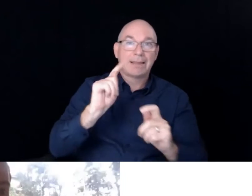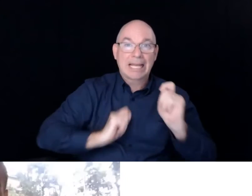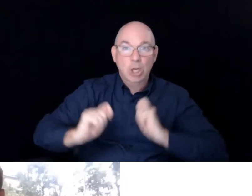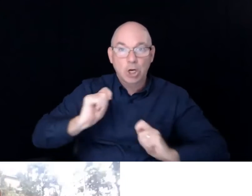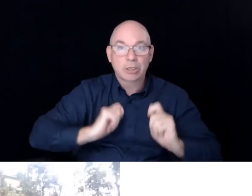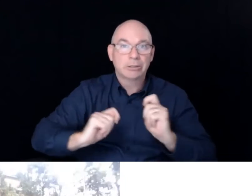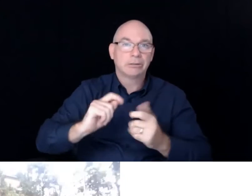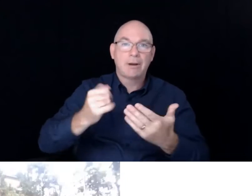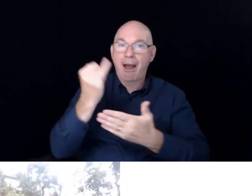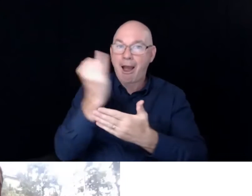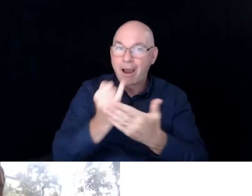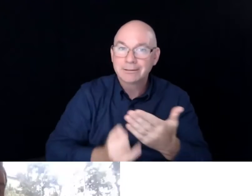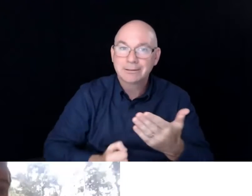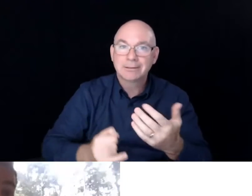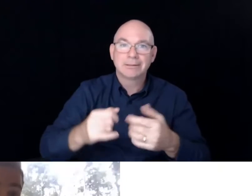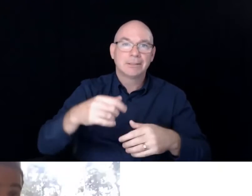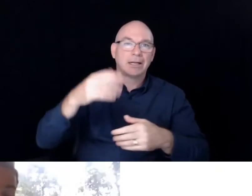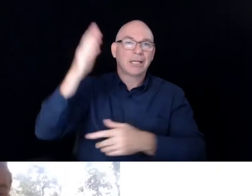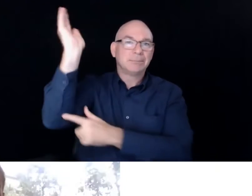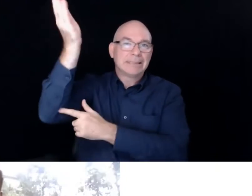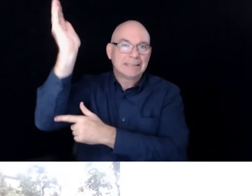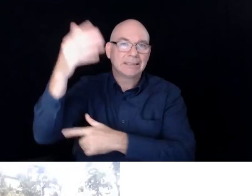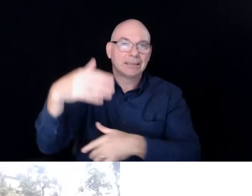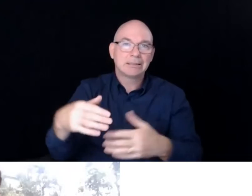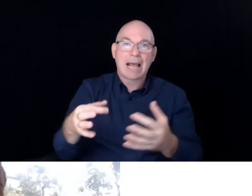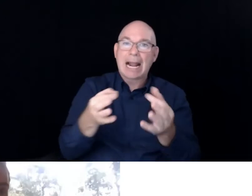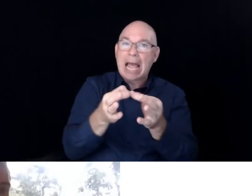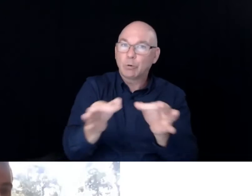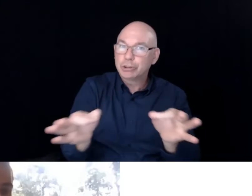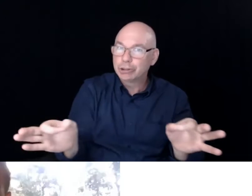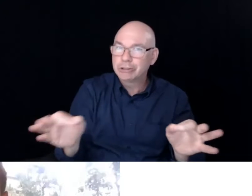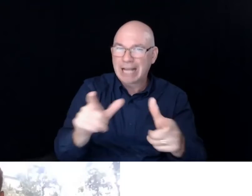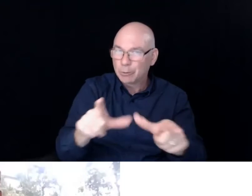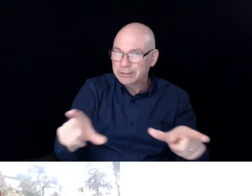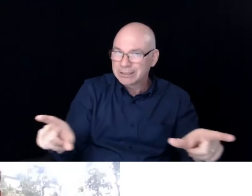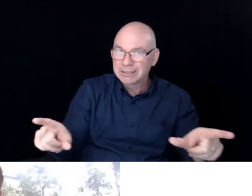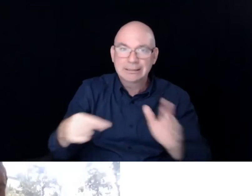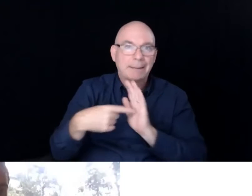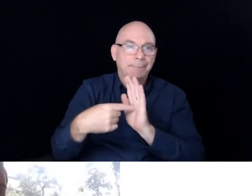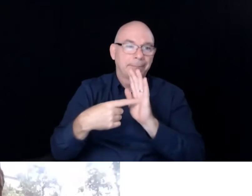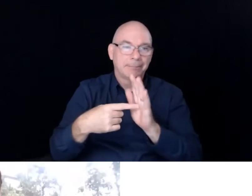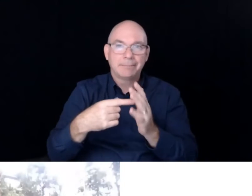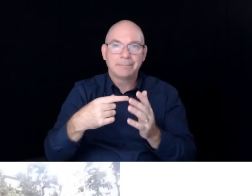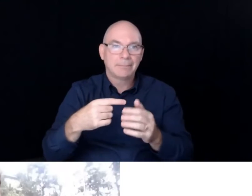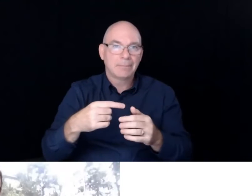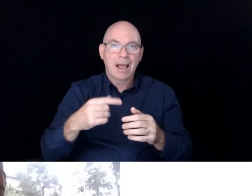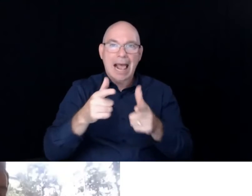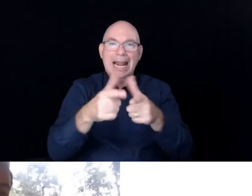the art, the public speaking, the languages. We start giving like languages clubs